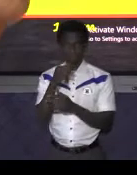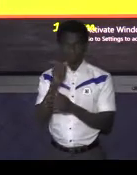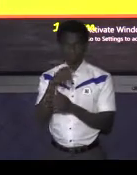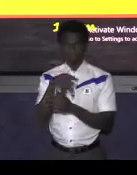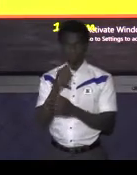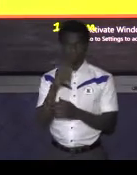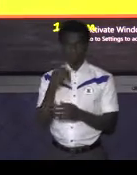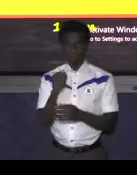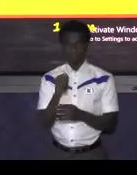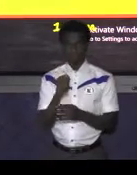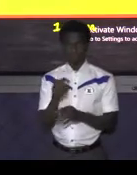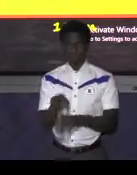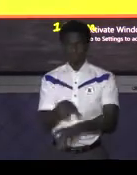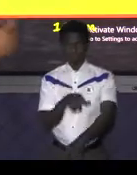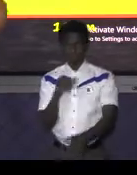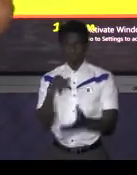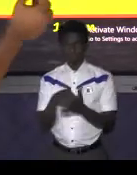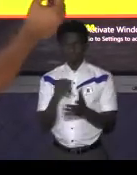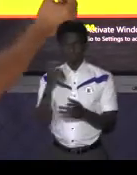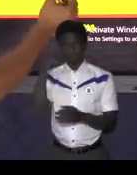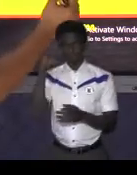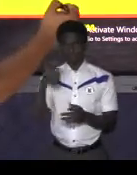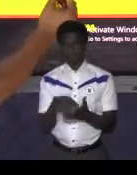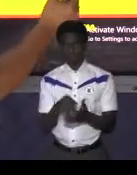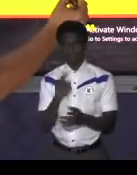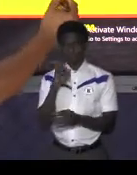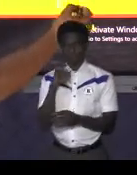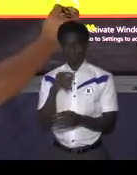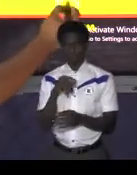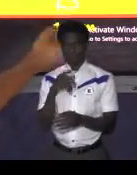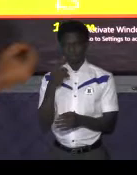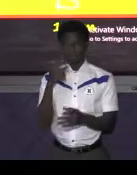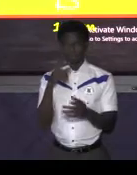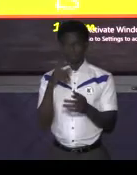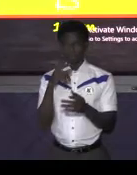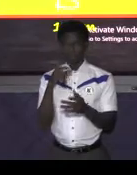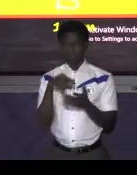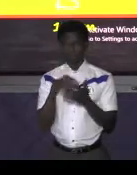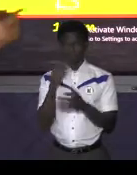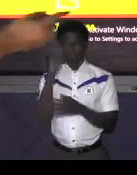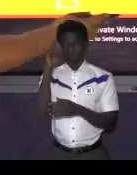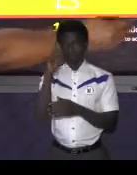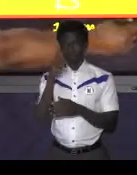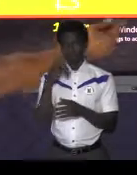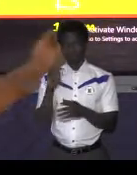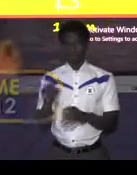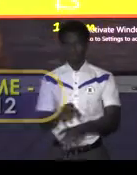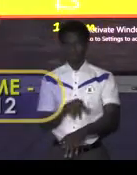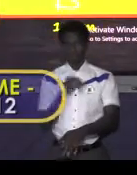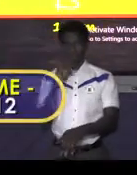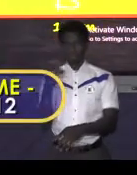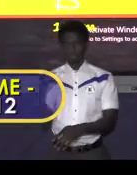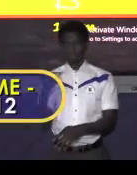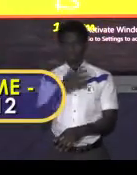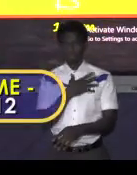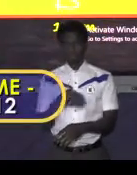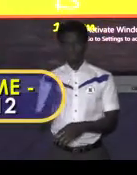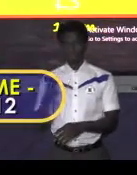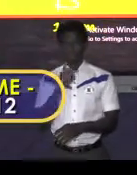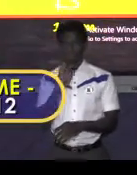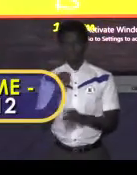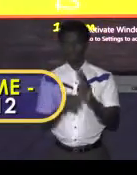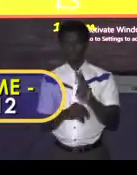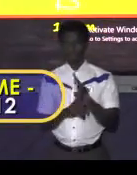length is, okay, so for this one, let's say this one, the length is 10 and the breadth is